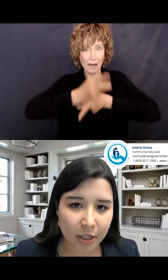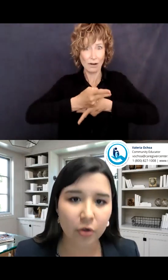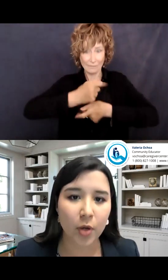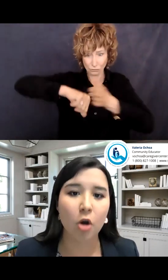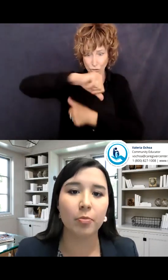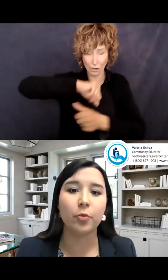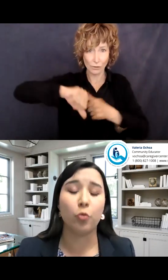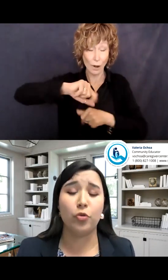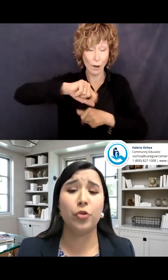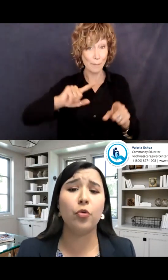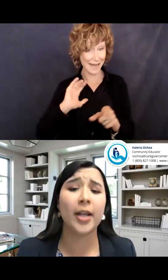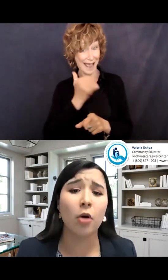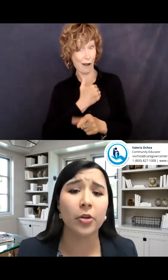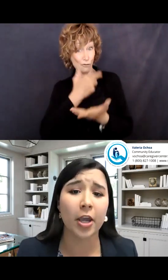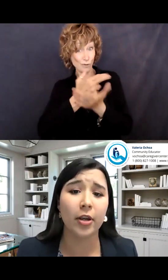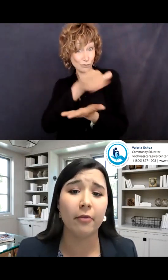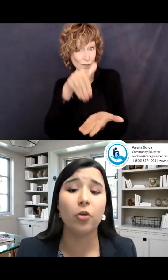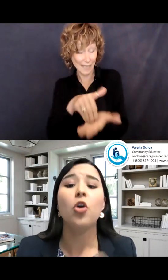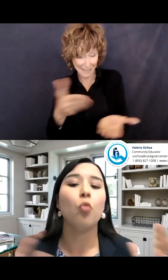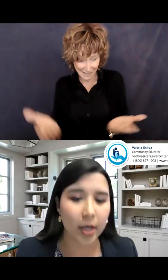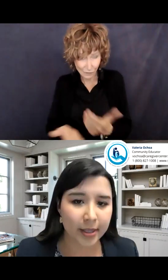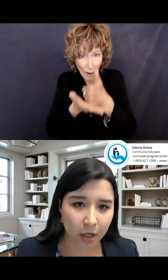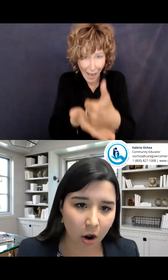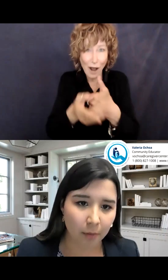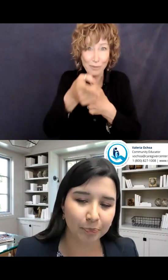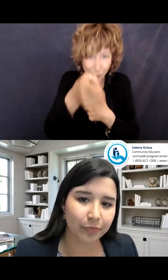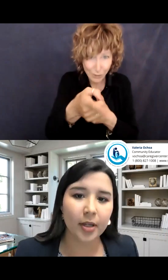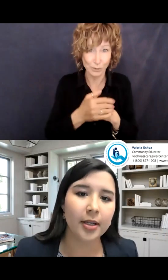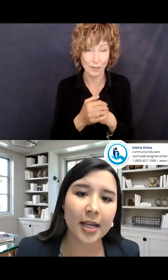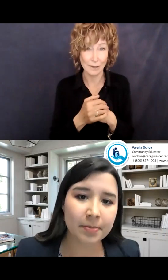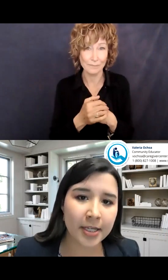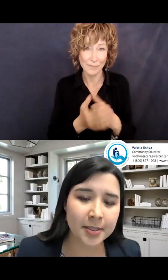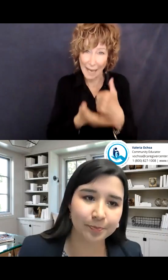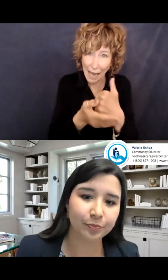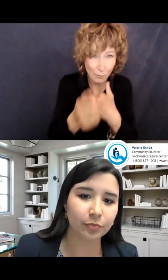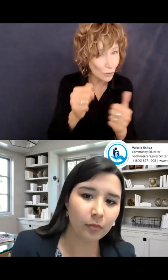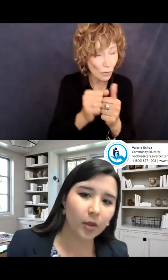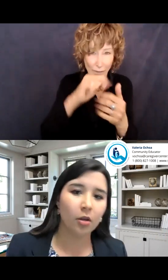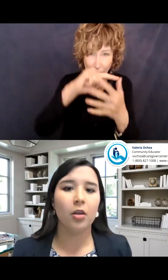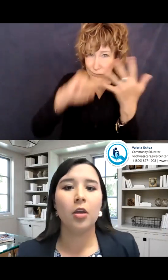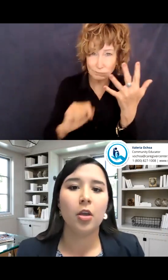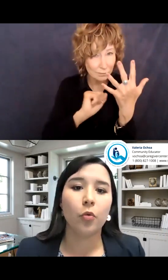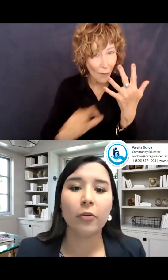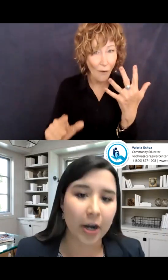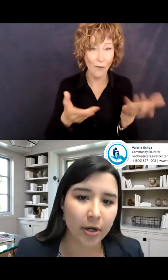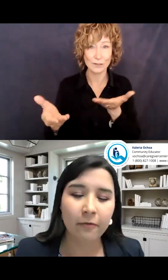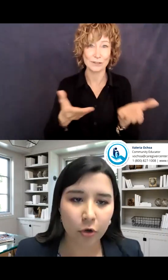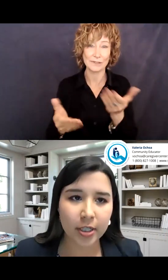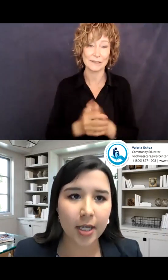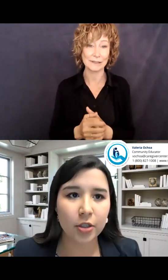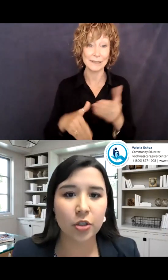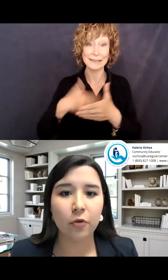is here to help you and help the caregiver with it all. Next, please. We're